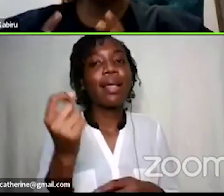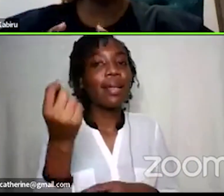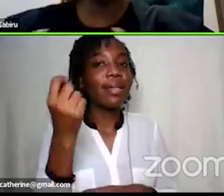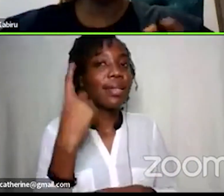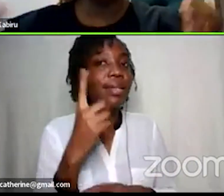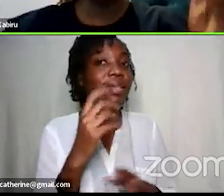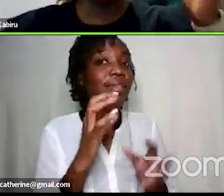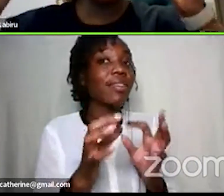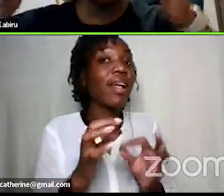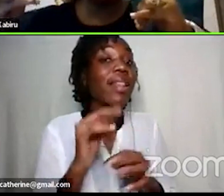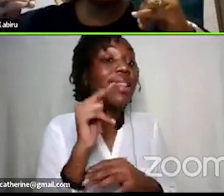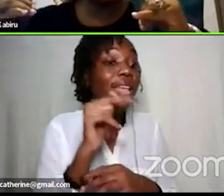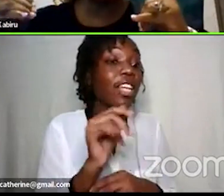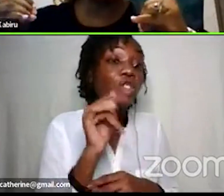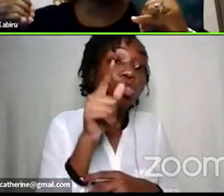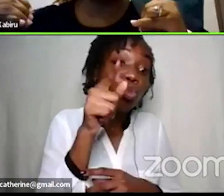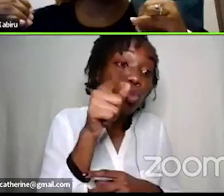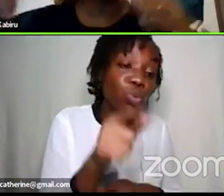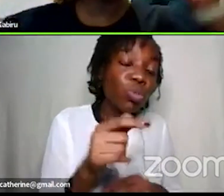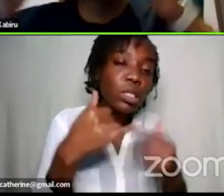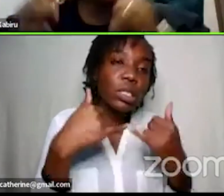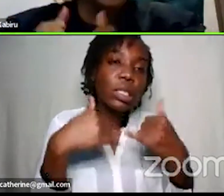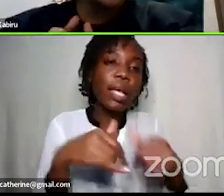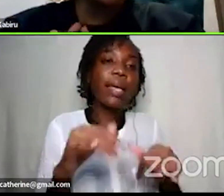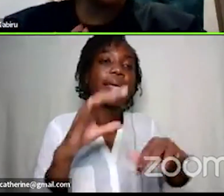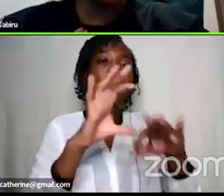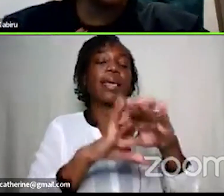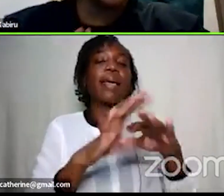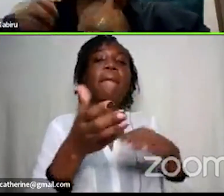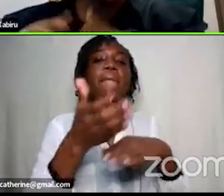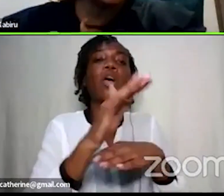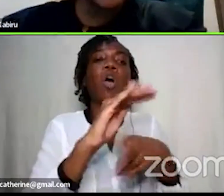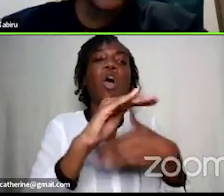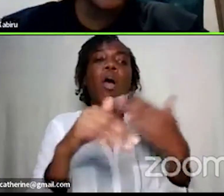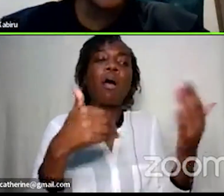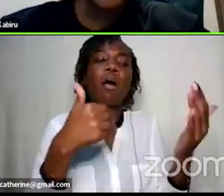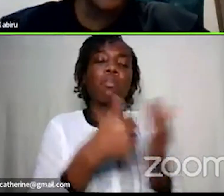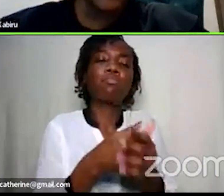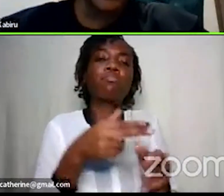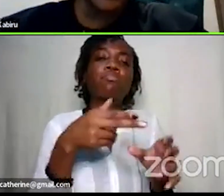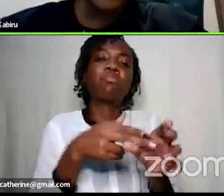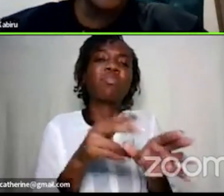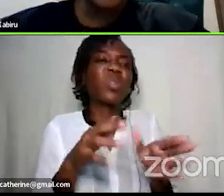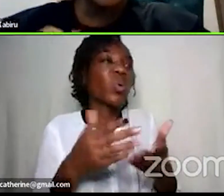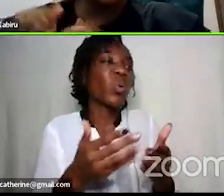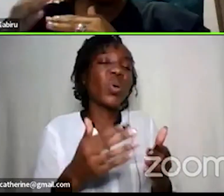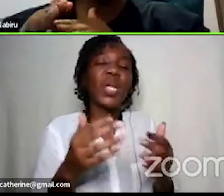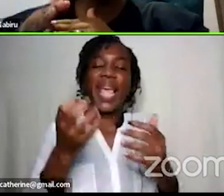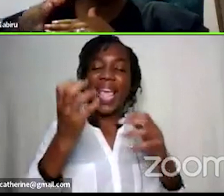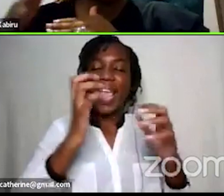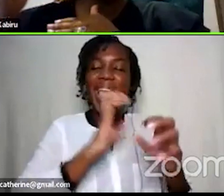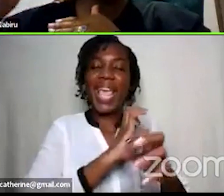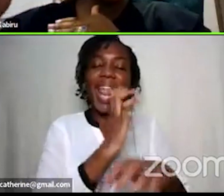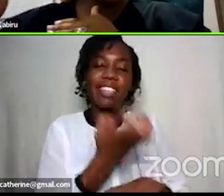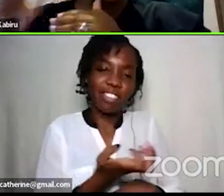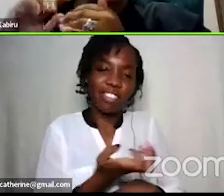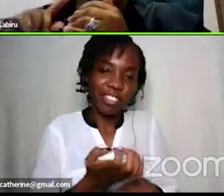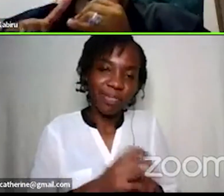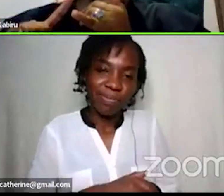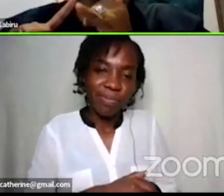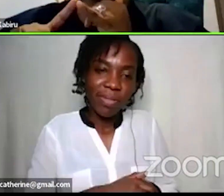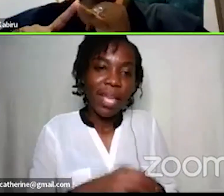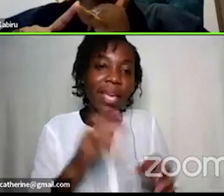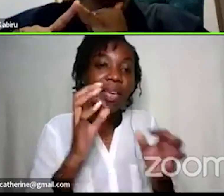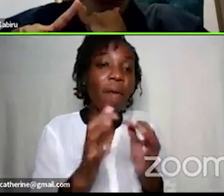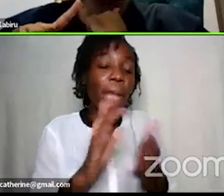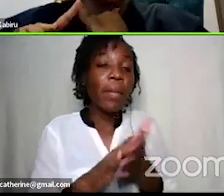you trying to gain back or refuel or re-energize, okay? When it becomes prolonged,